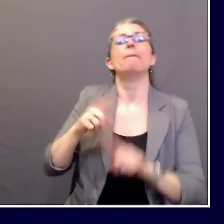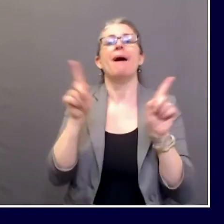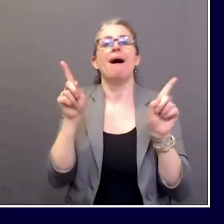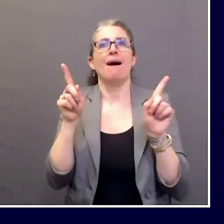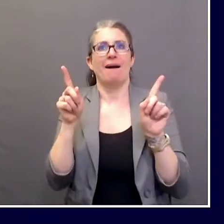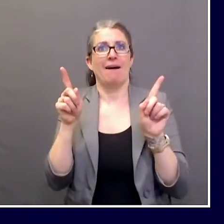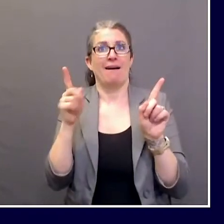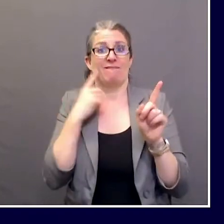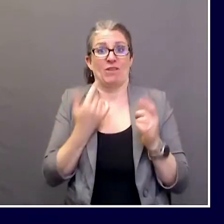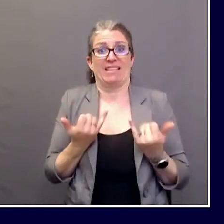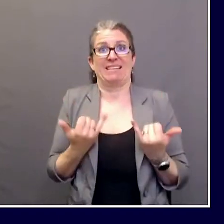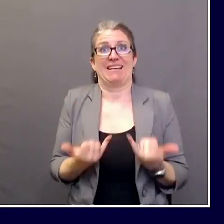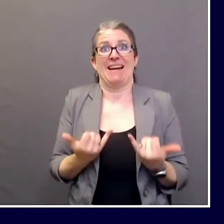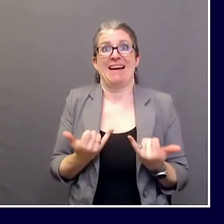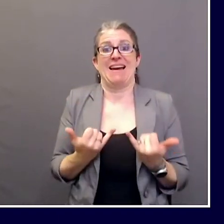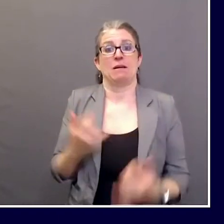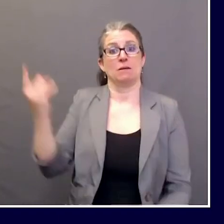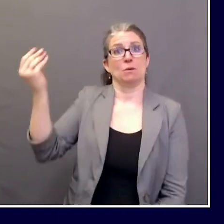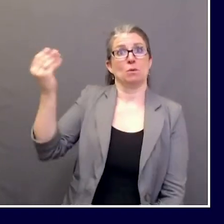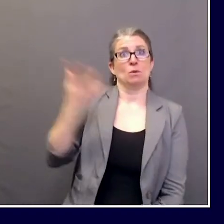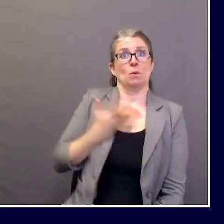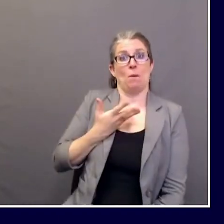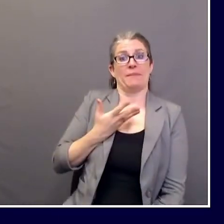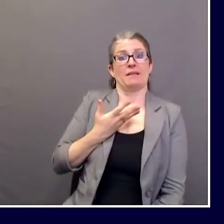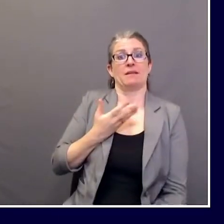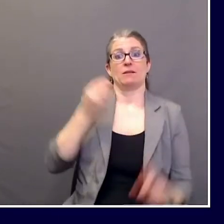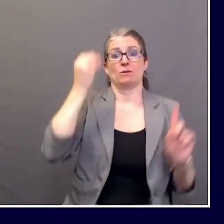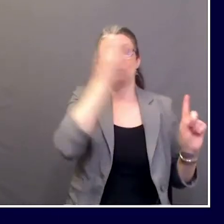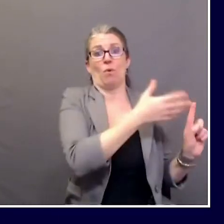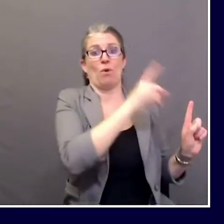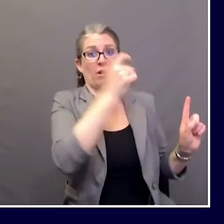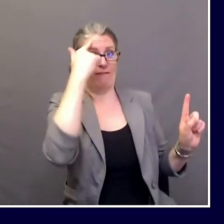for next week, there is not a planned delivery of J&J vaccine.